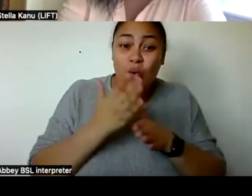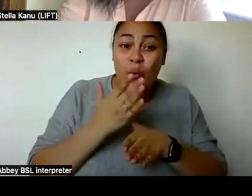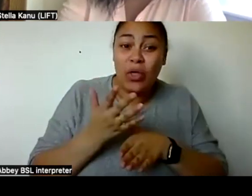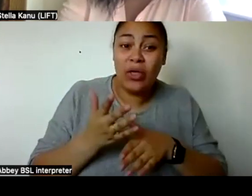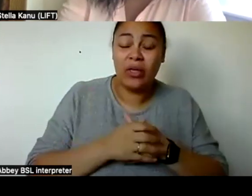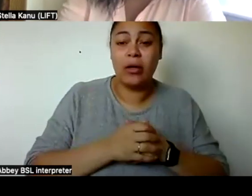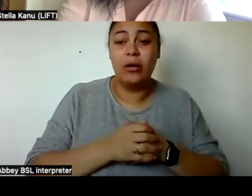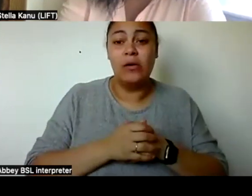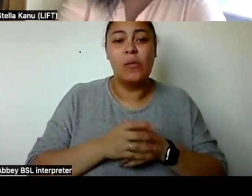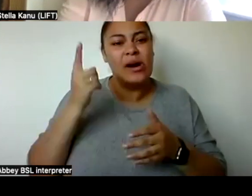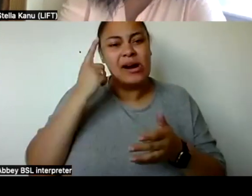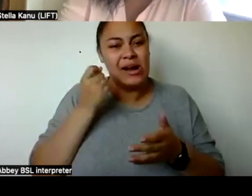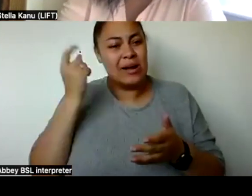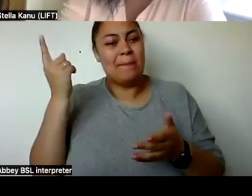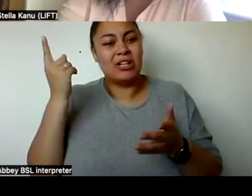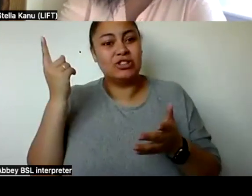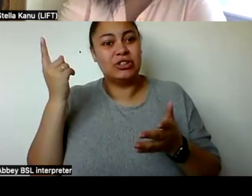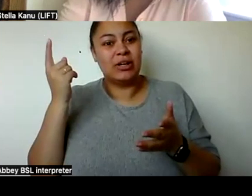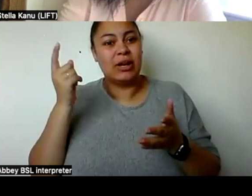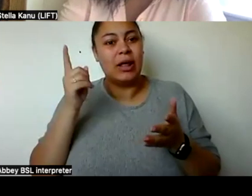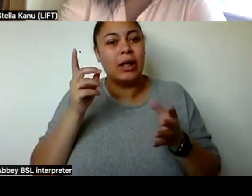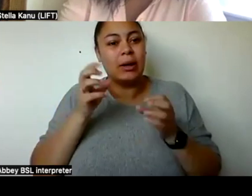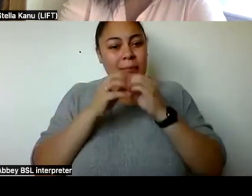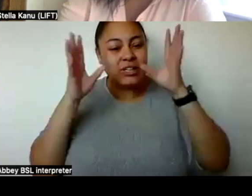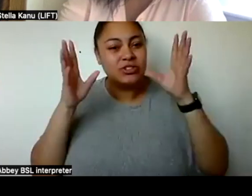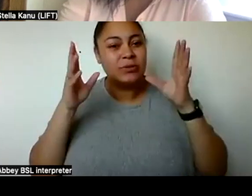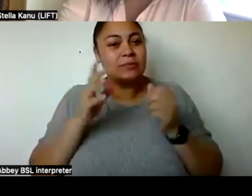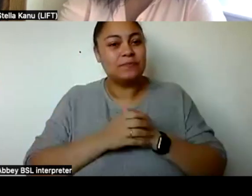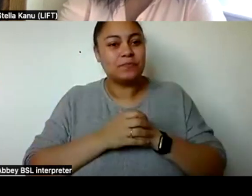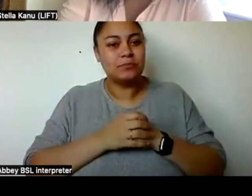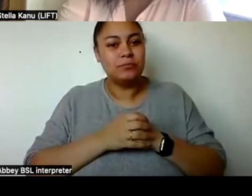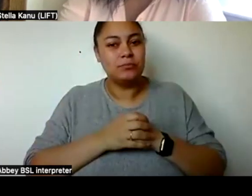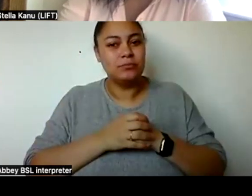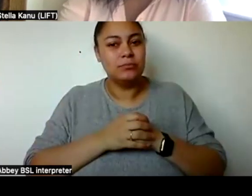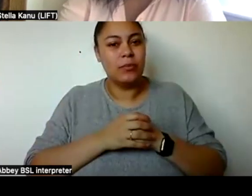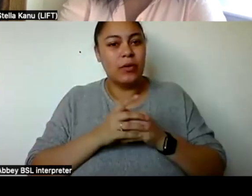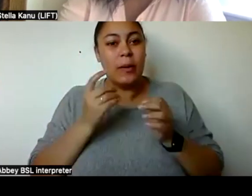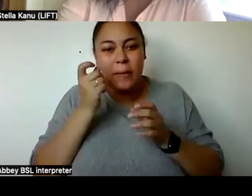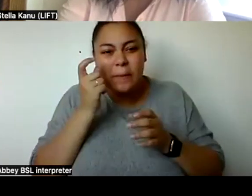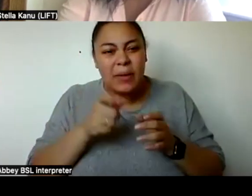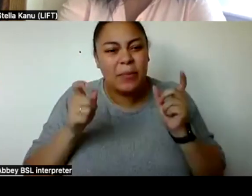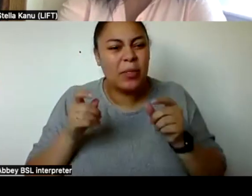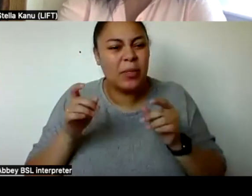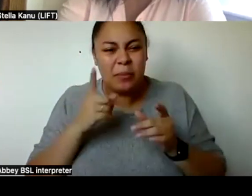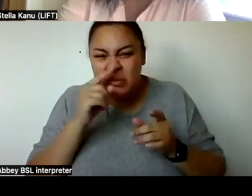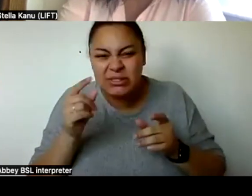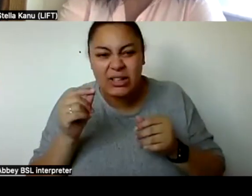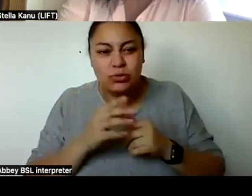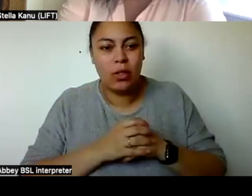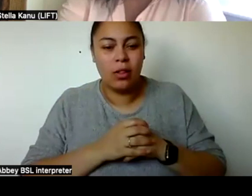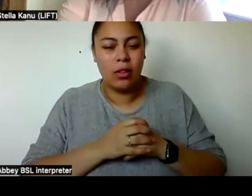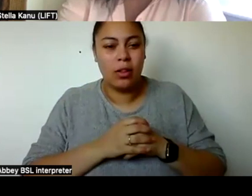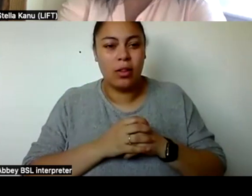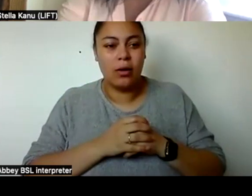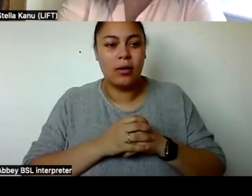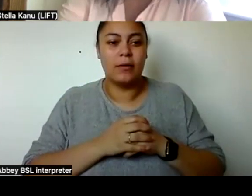imagine that people we're working with have infinite potential, are positively